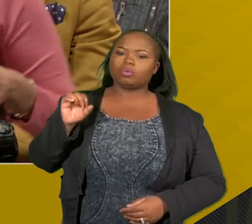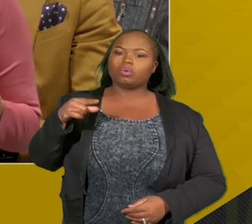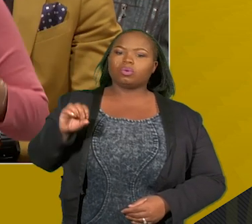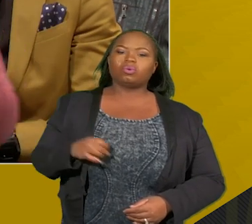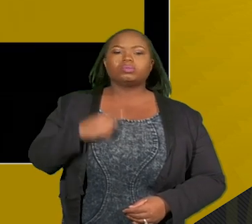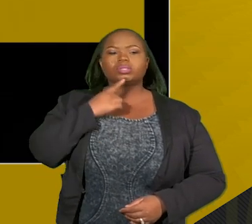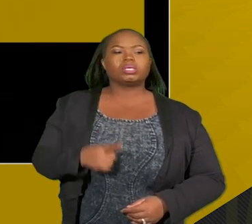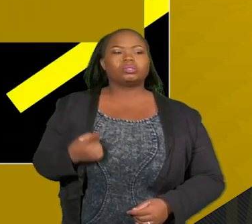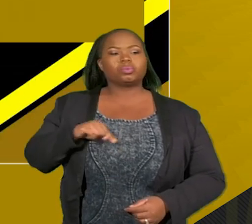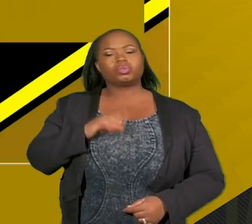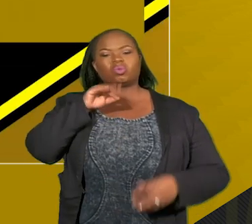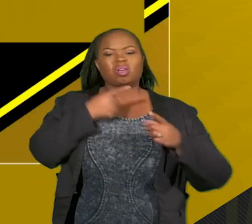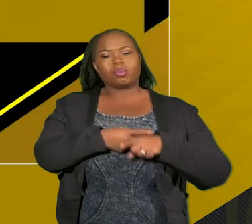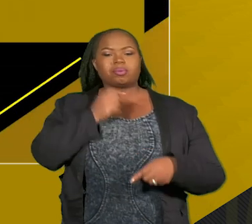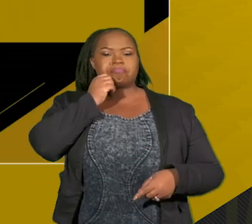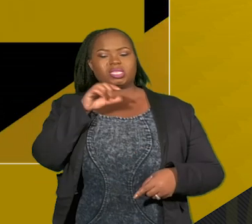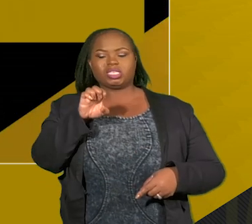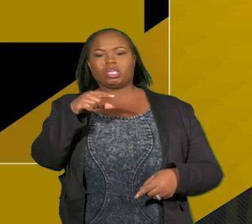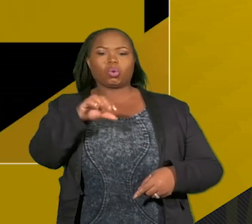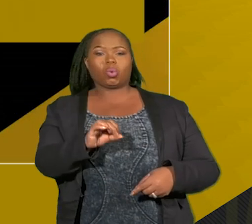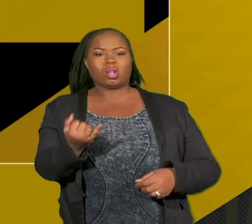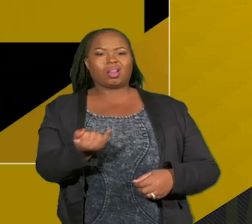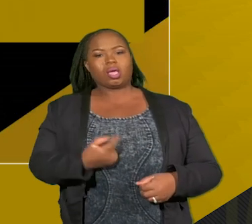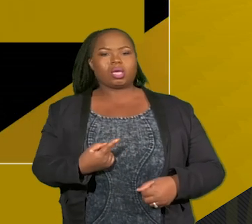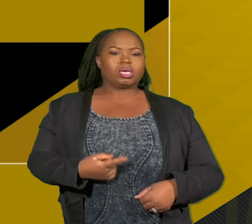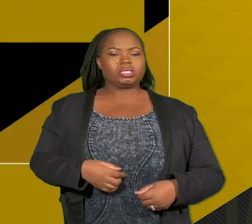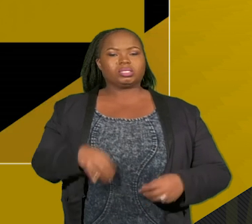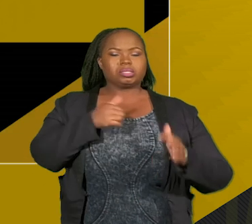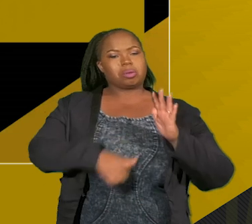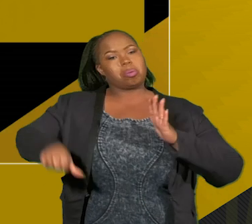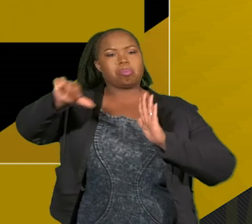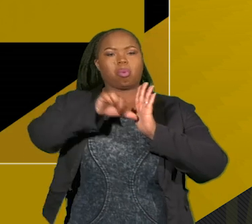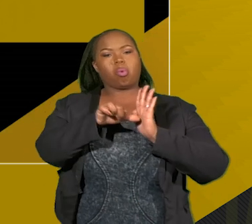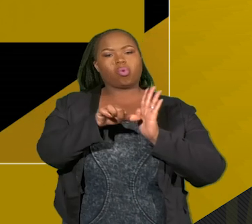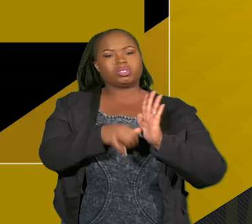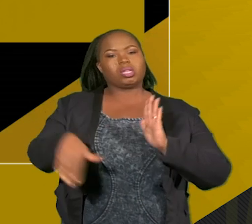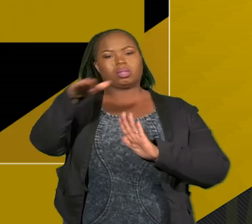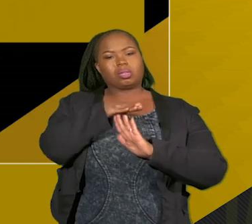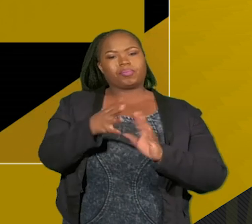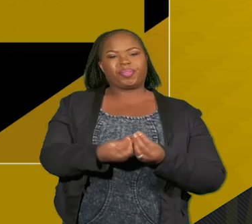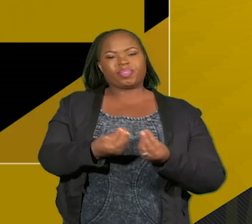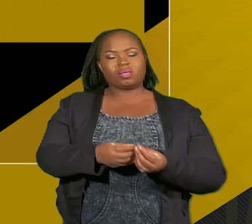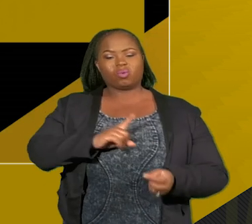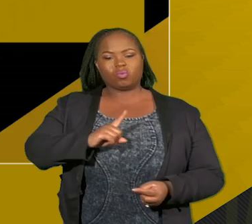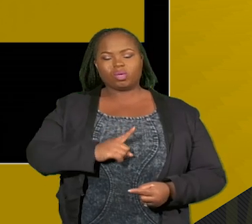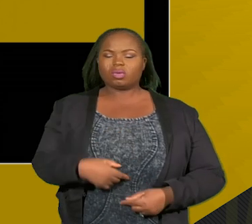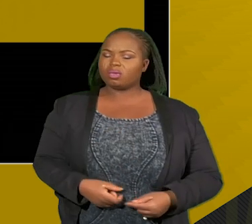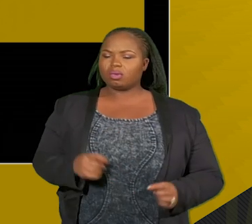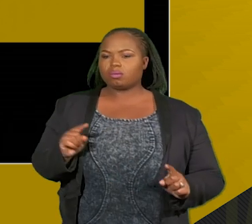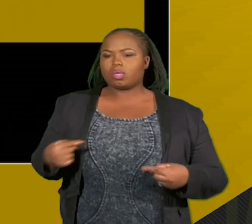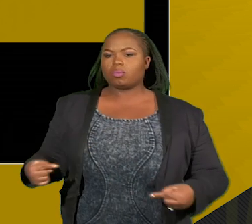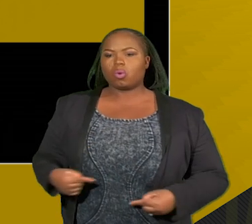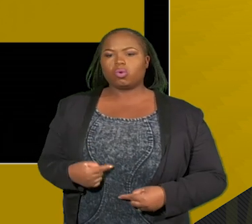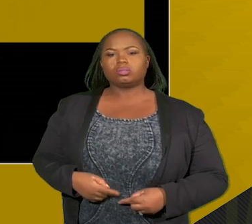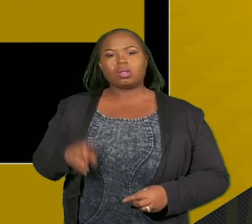re we talk of men's egos as if it's the most important and sacred thing in the world. That's why we can't call our brothers out for